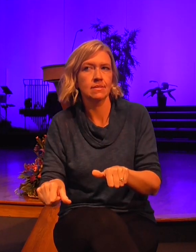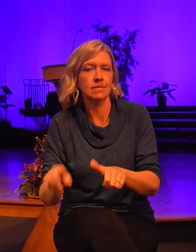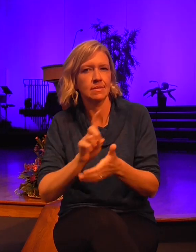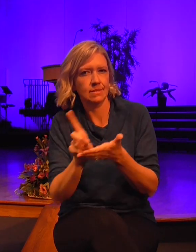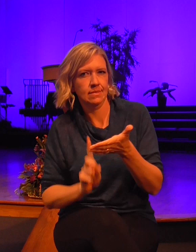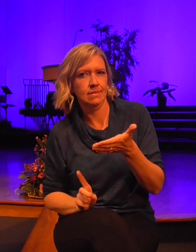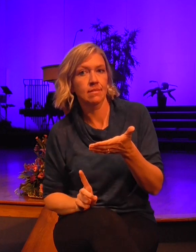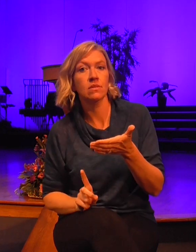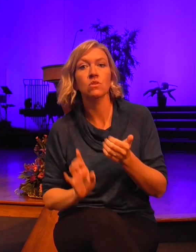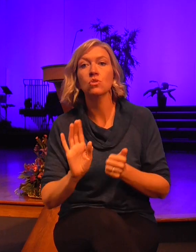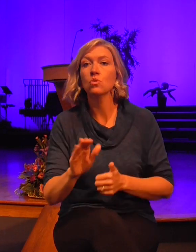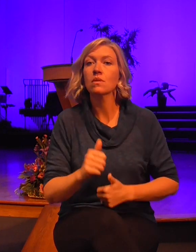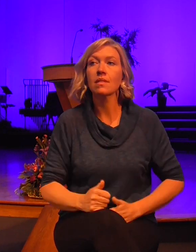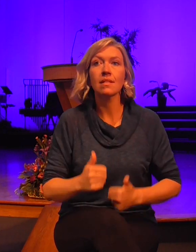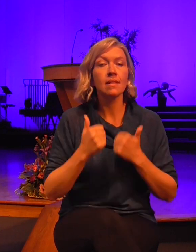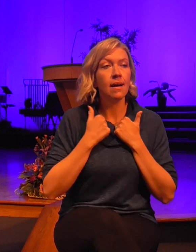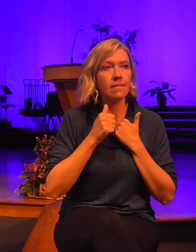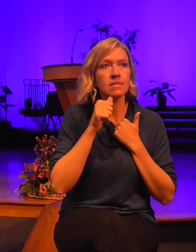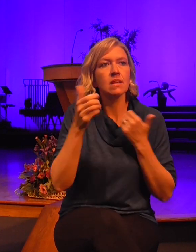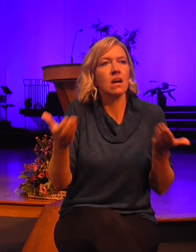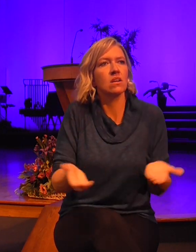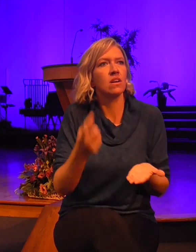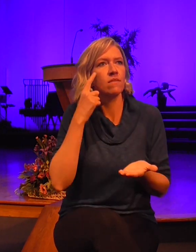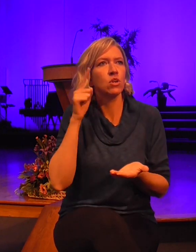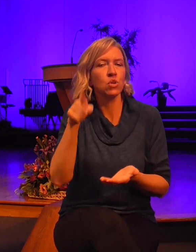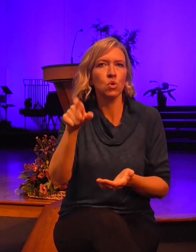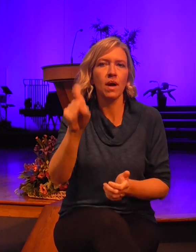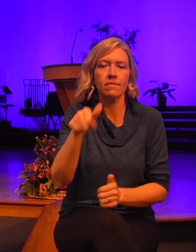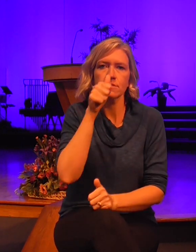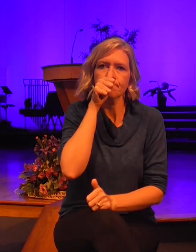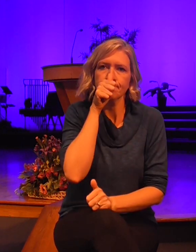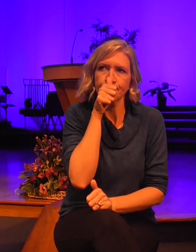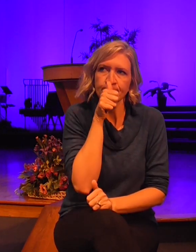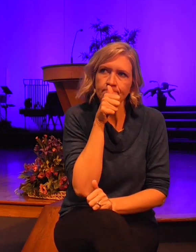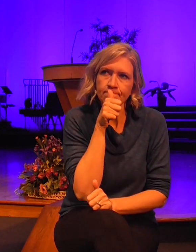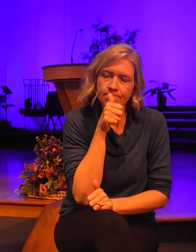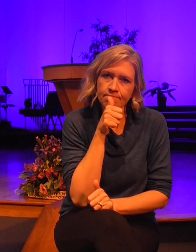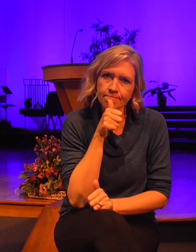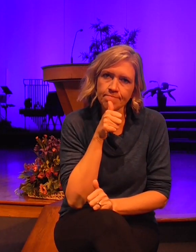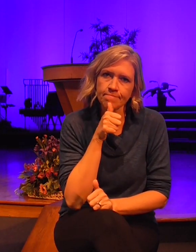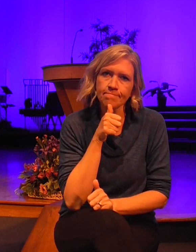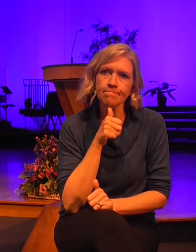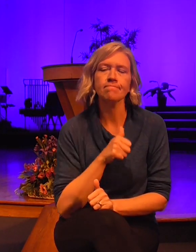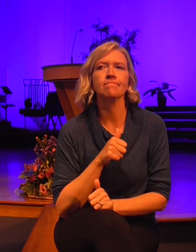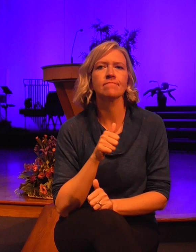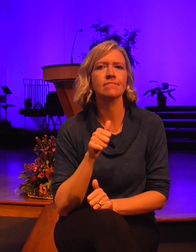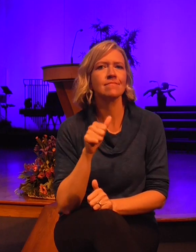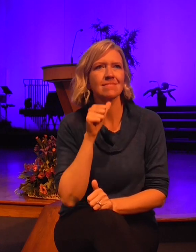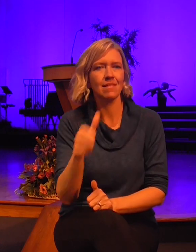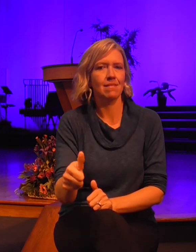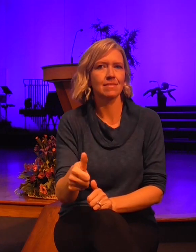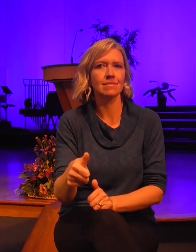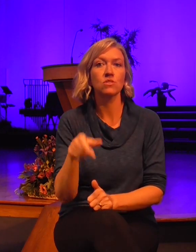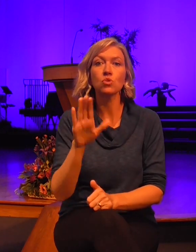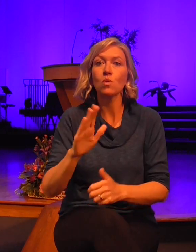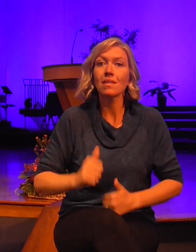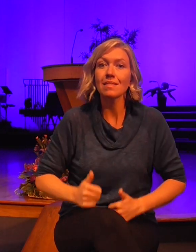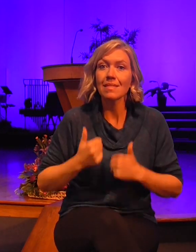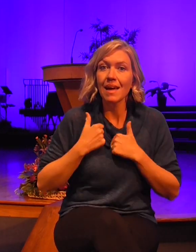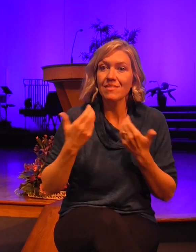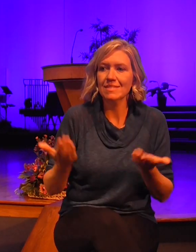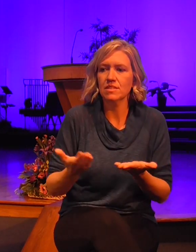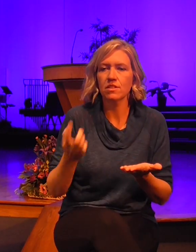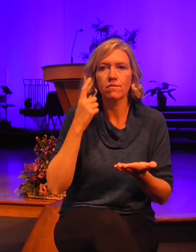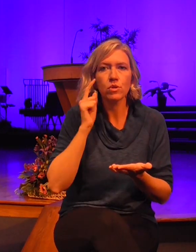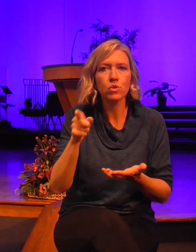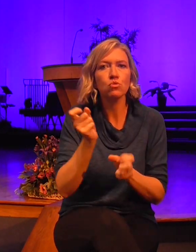for you to endure. Your life does not exist for you to endure. Your life exists for you to